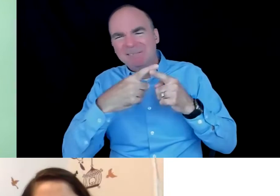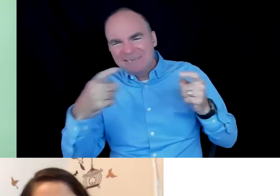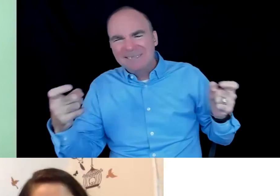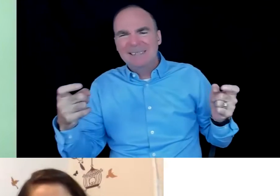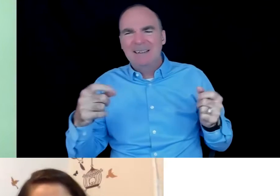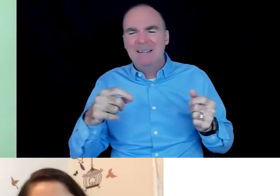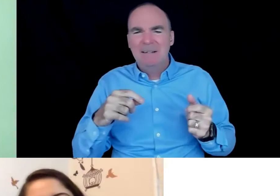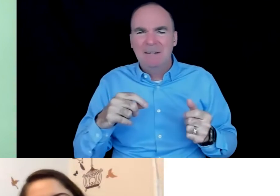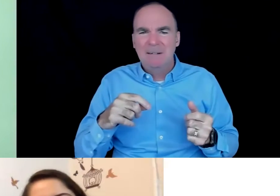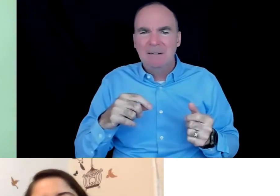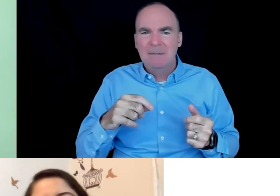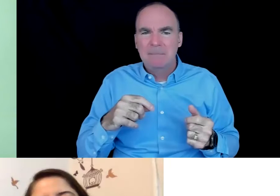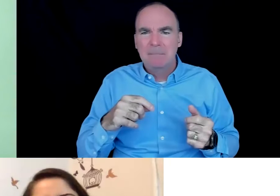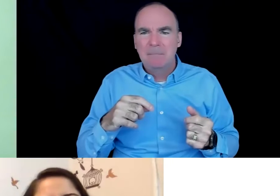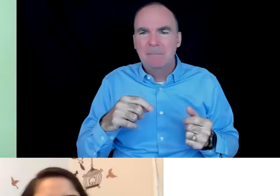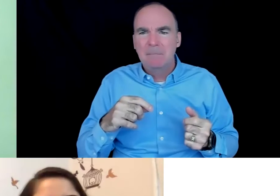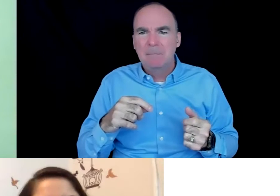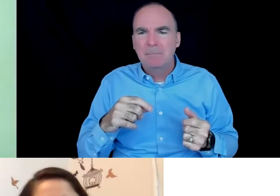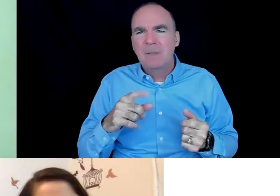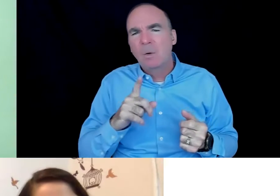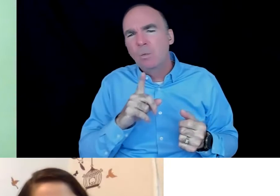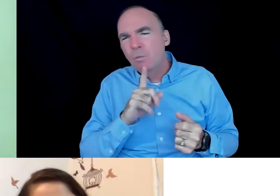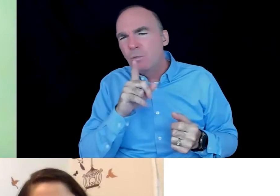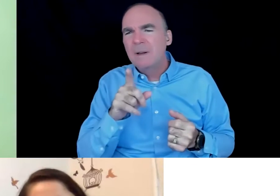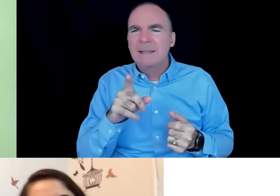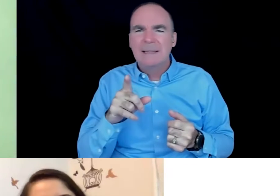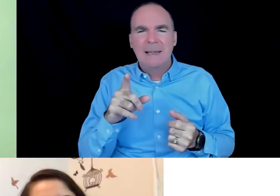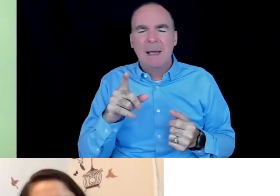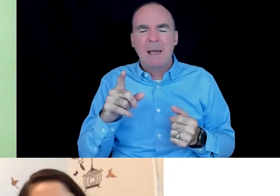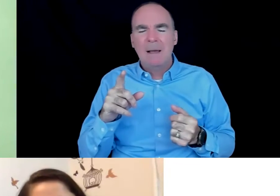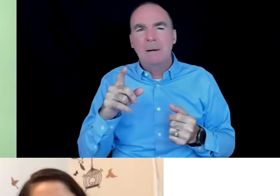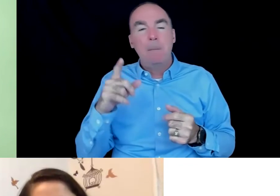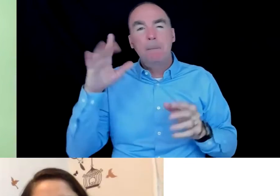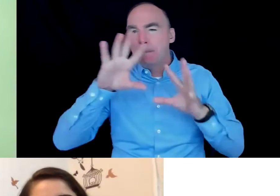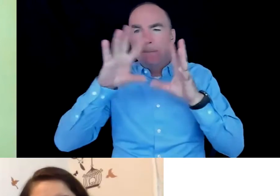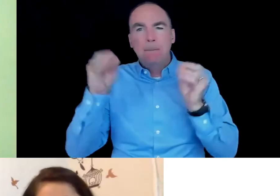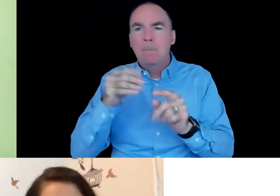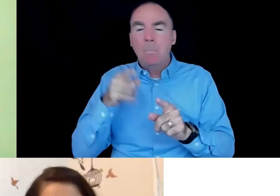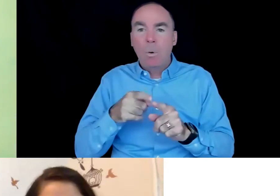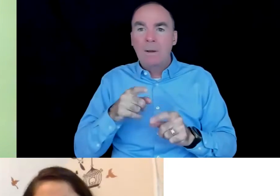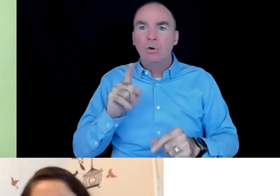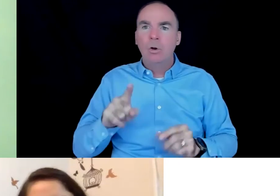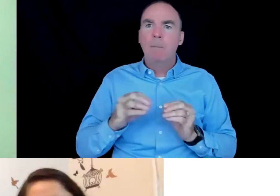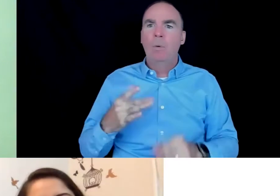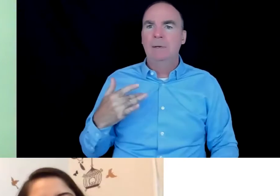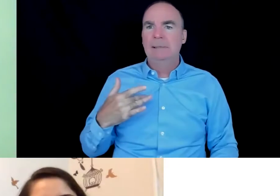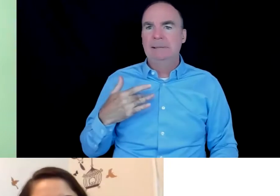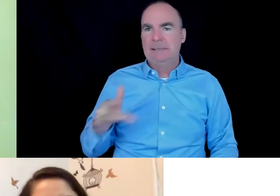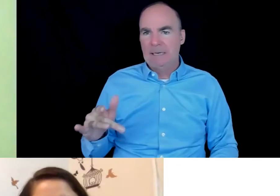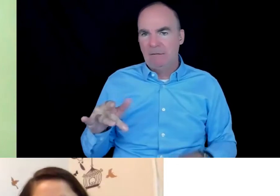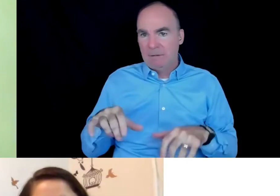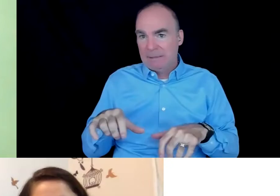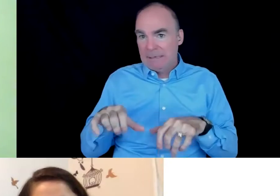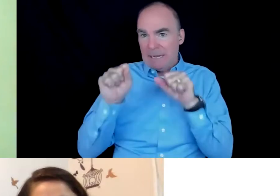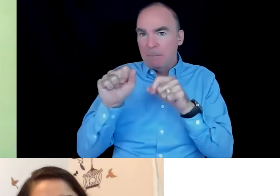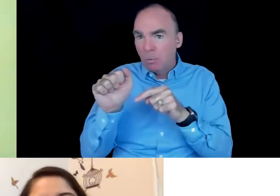do any kind of justice. So it's really about ethical considerations and professionalism that all of us, especially as practitioners, need to